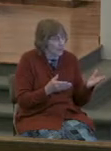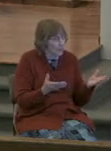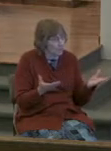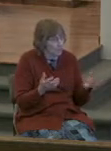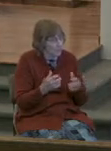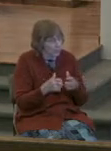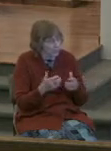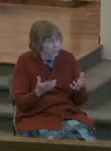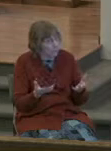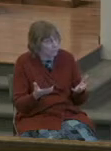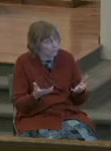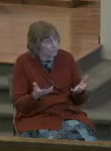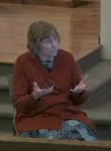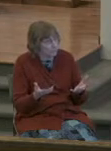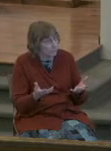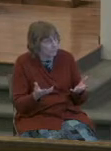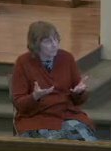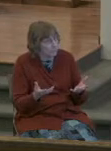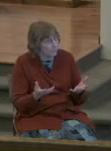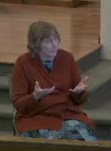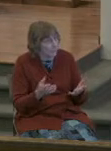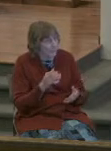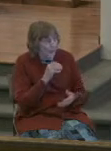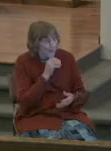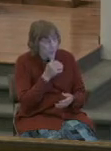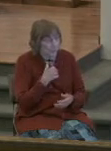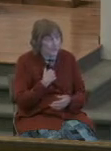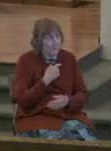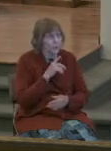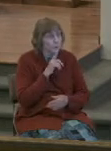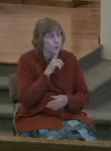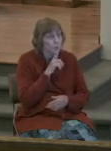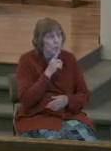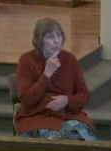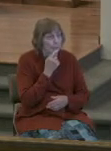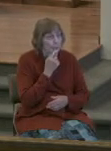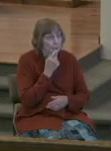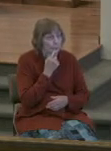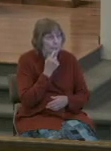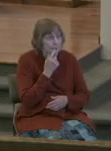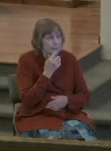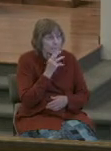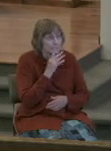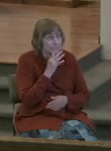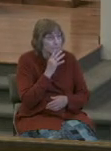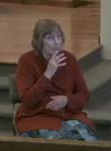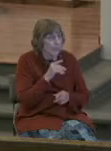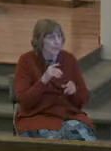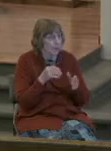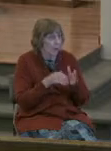problem? We don't have the truth on our lips as often as we should.